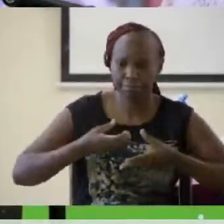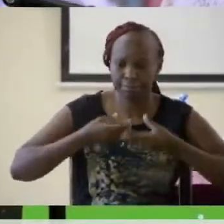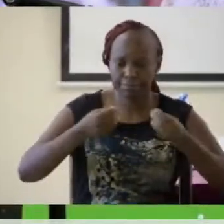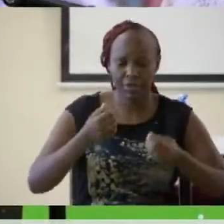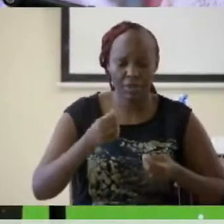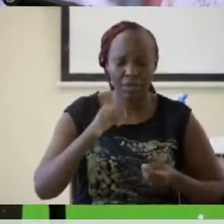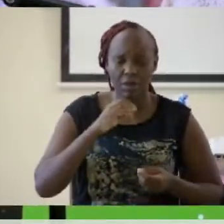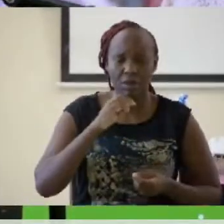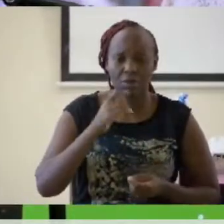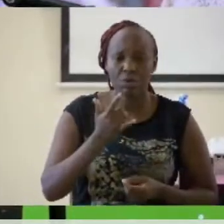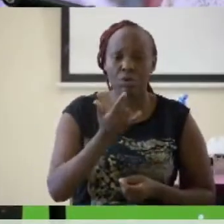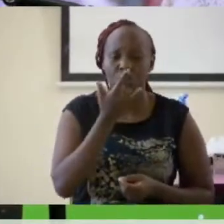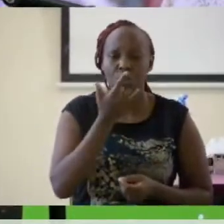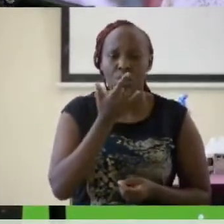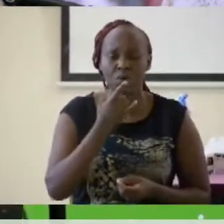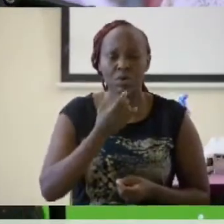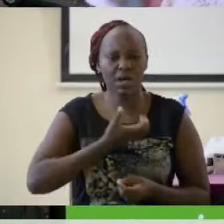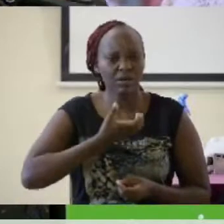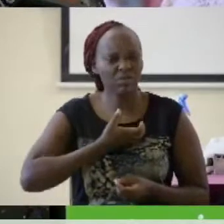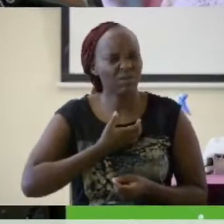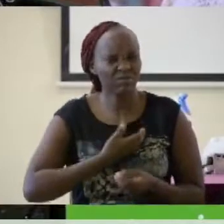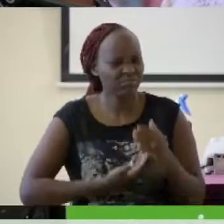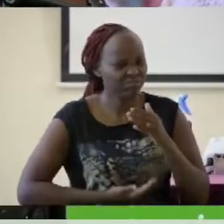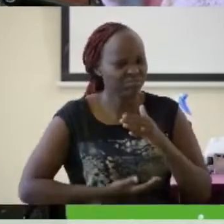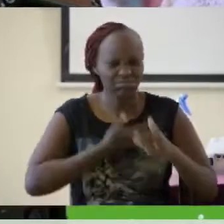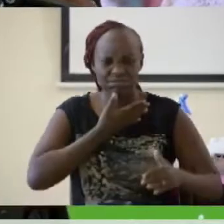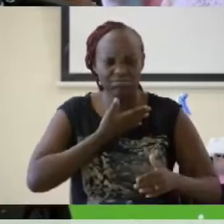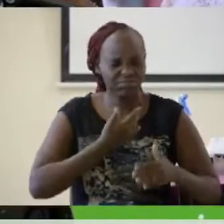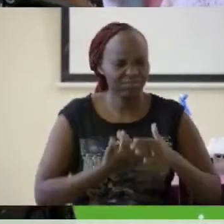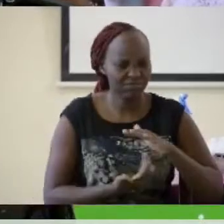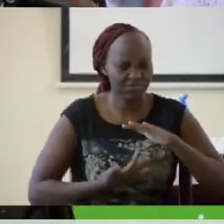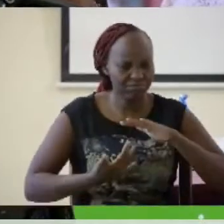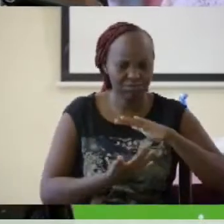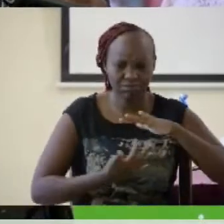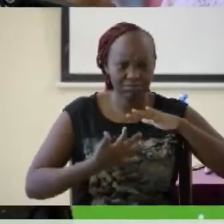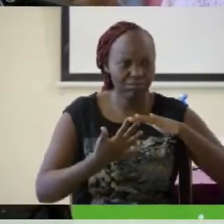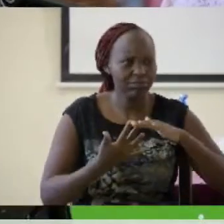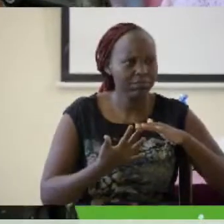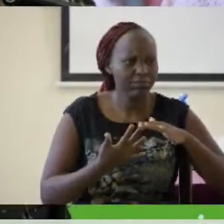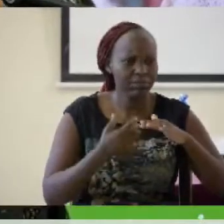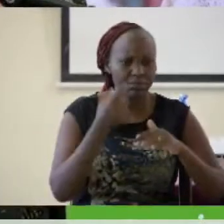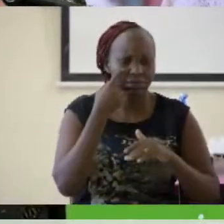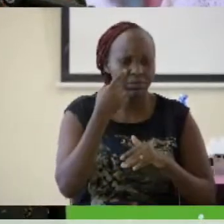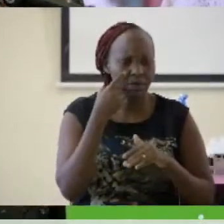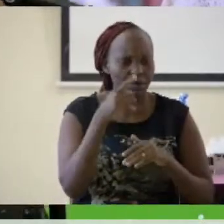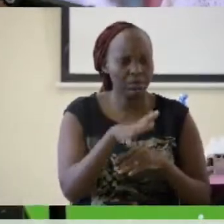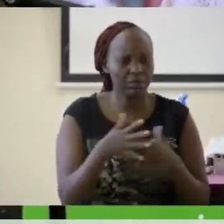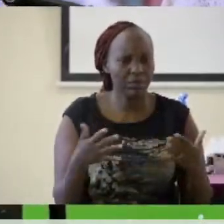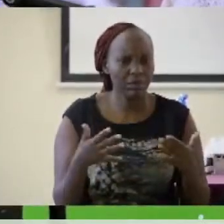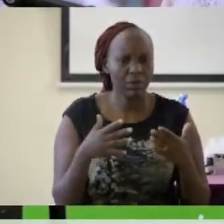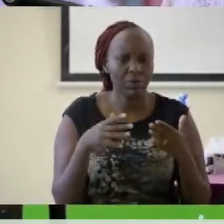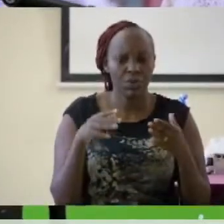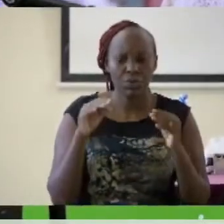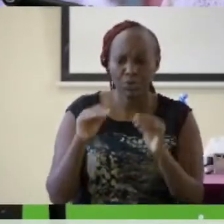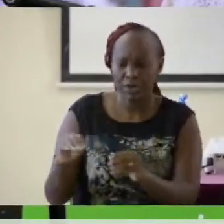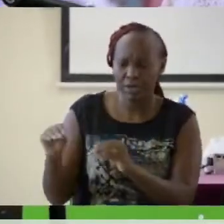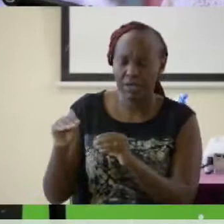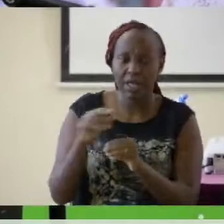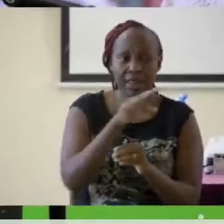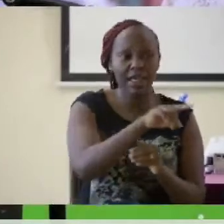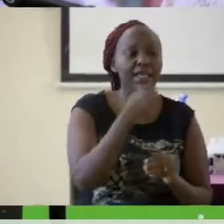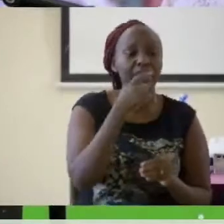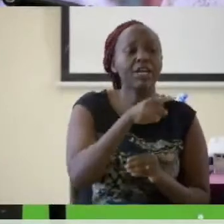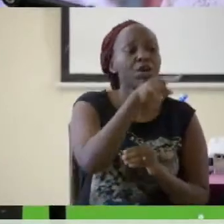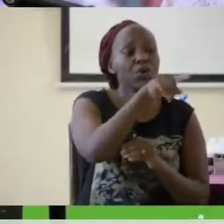Council of Elders were outraged. In fact, they said, we have actually coached widows to come